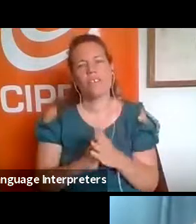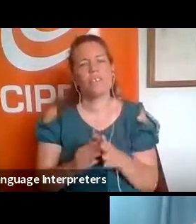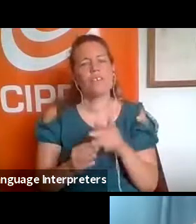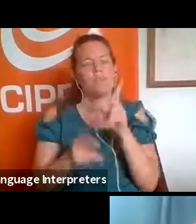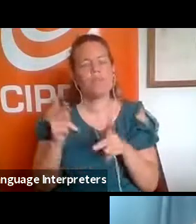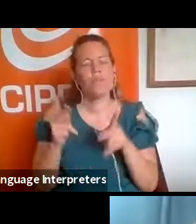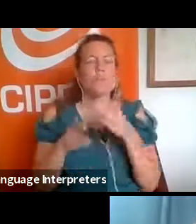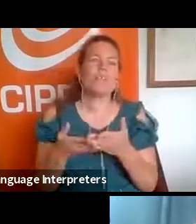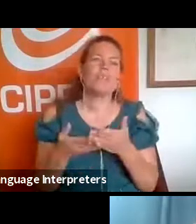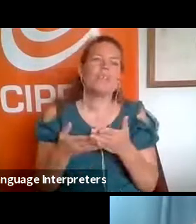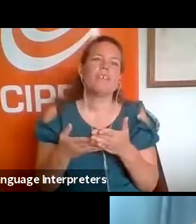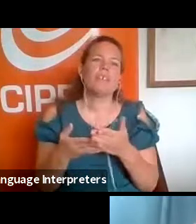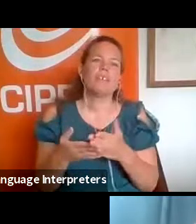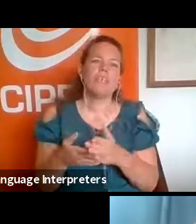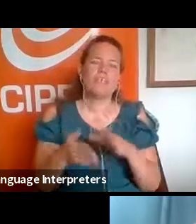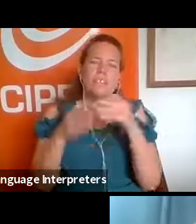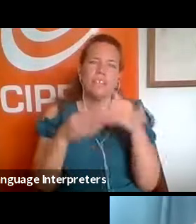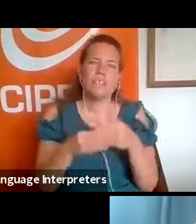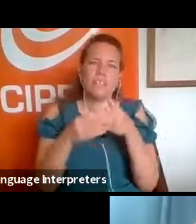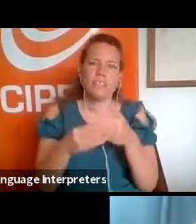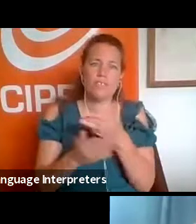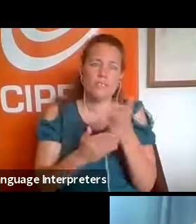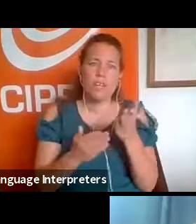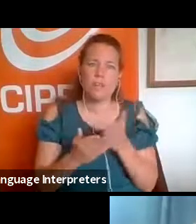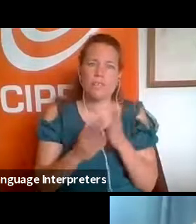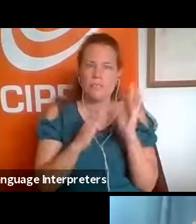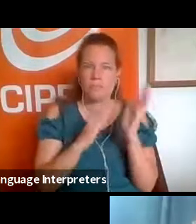in, if that's okay.